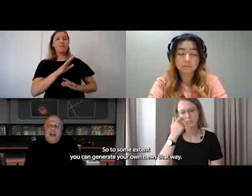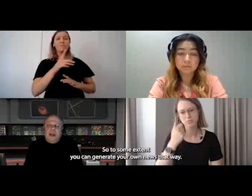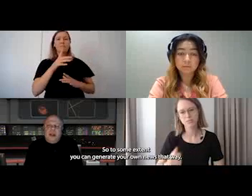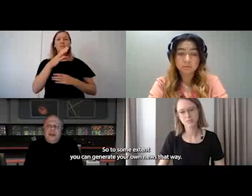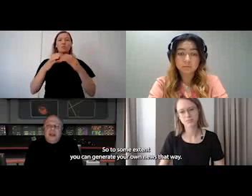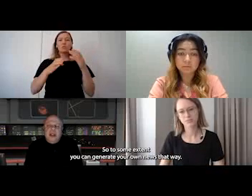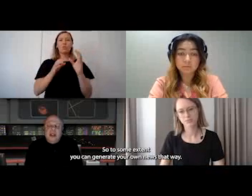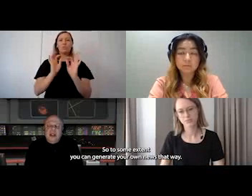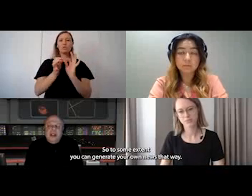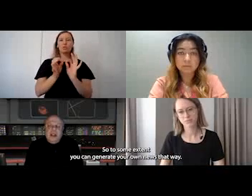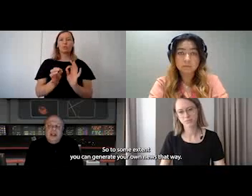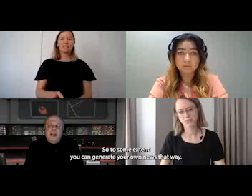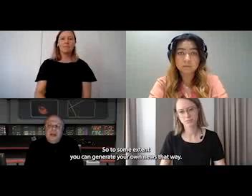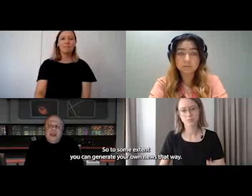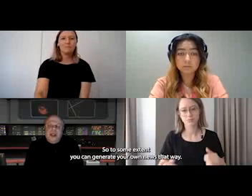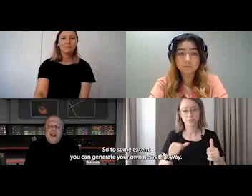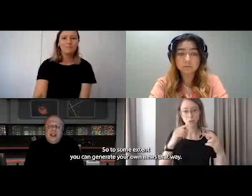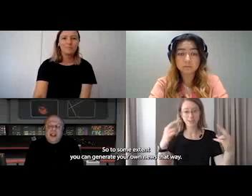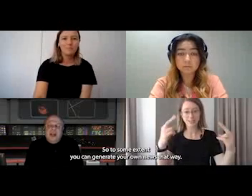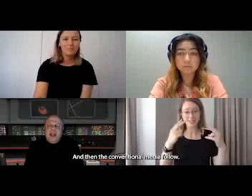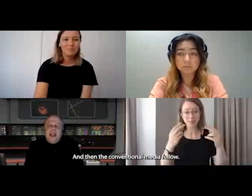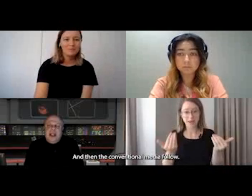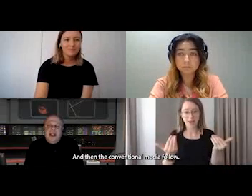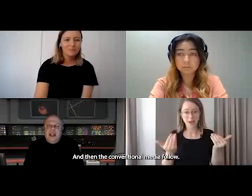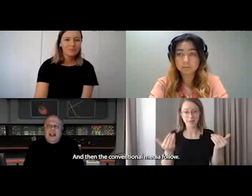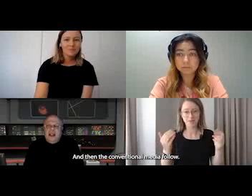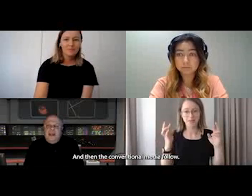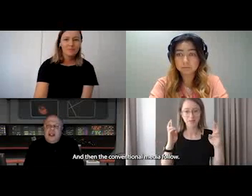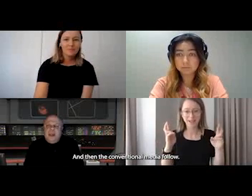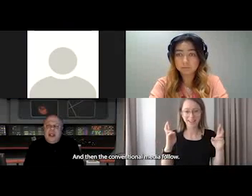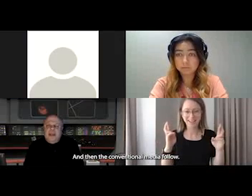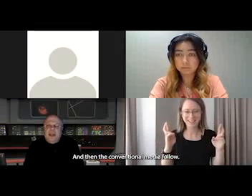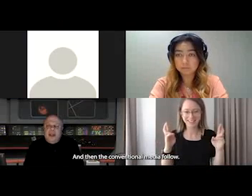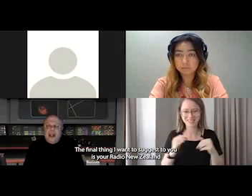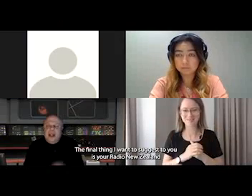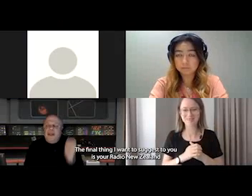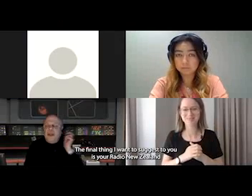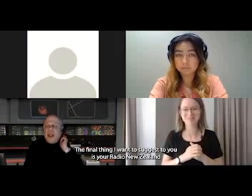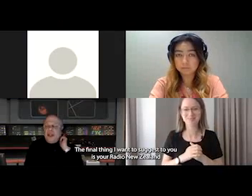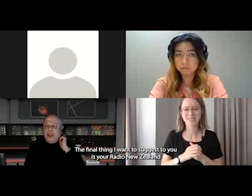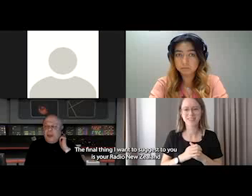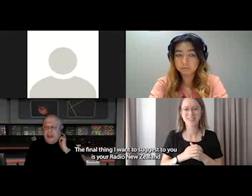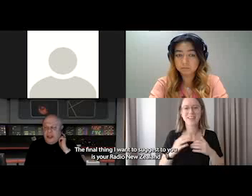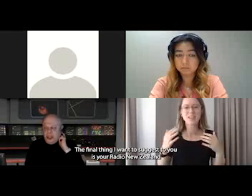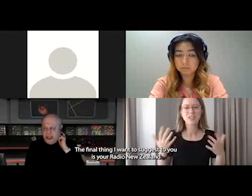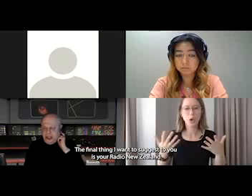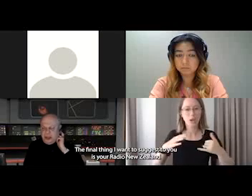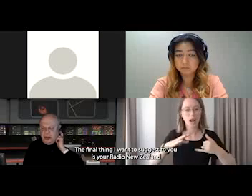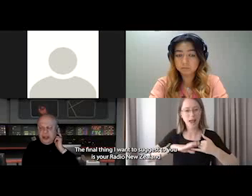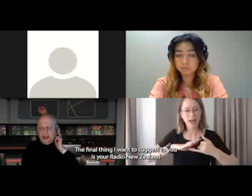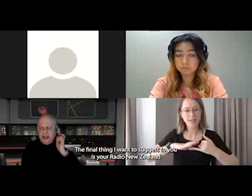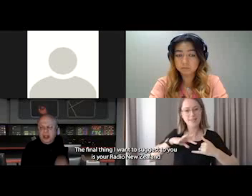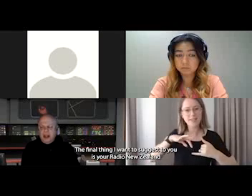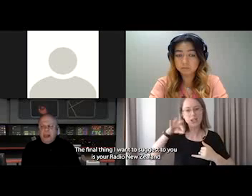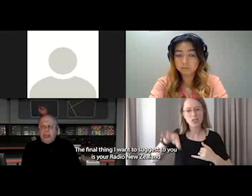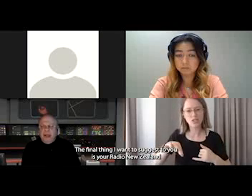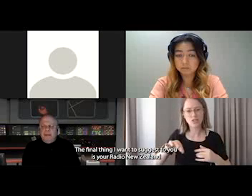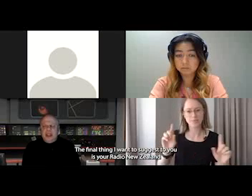generate your own news that way, and then the conventional media follow. The final thing I want to suggest to you